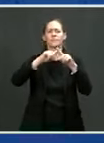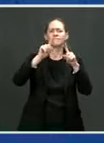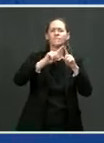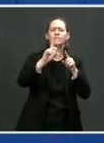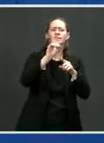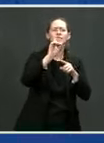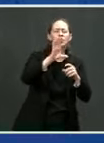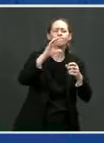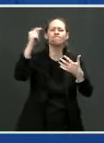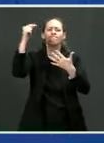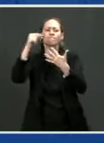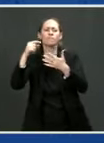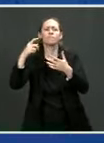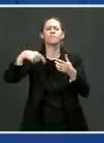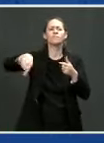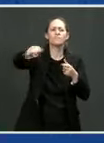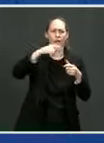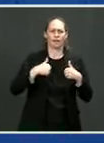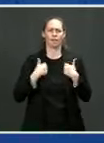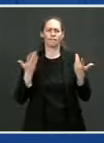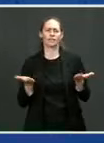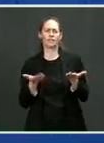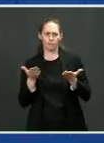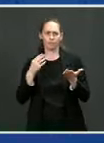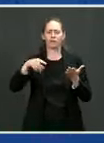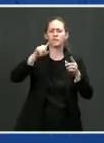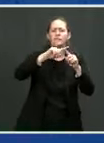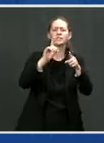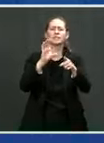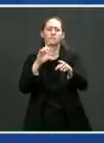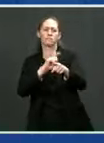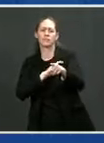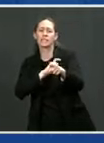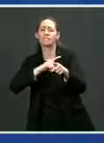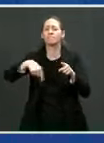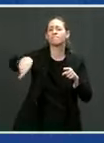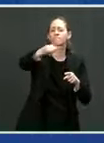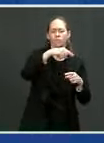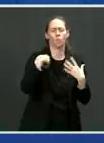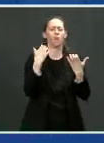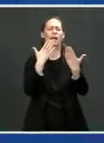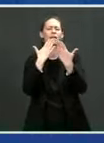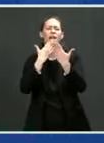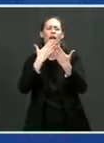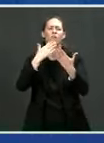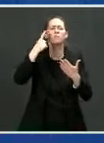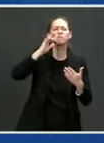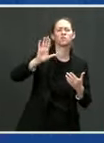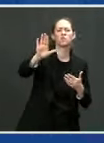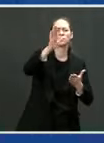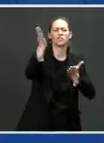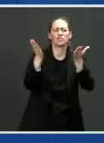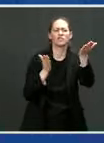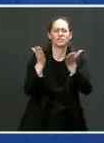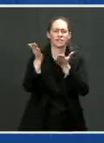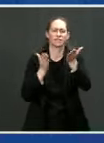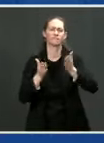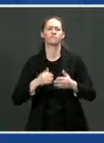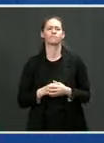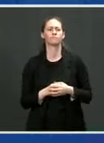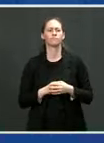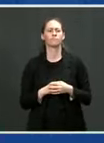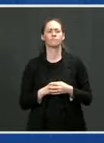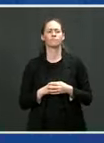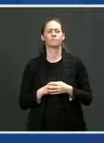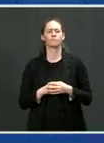Police Department, and we thank you for your service, members of the administration, the Attorney General, the Chairman